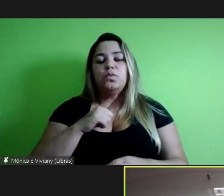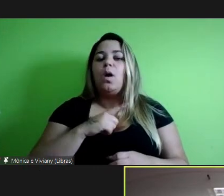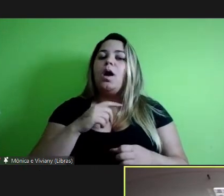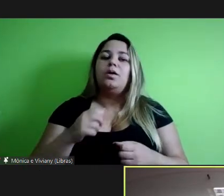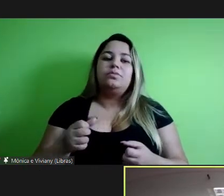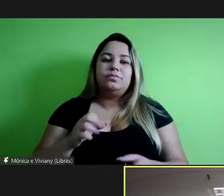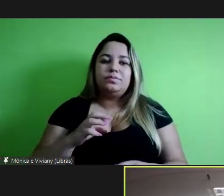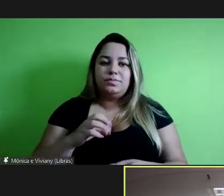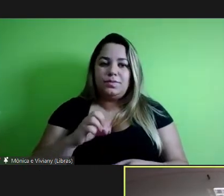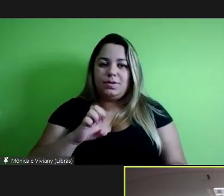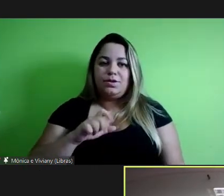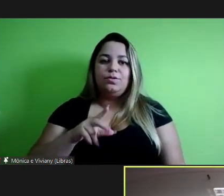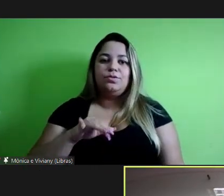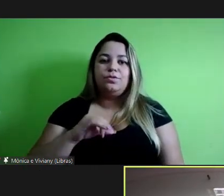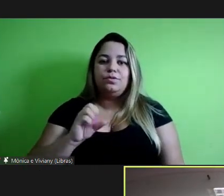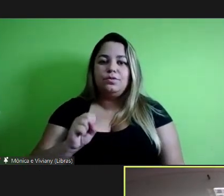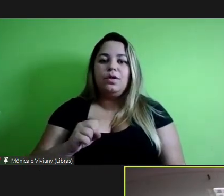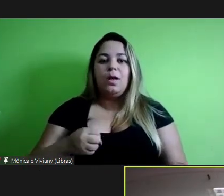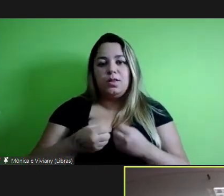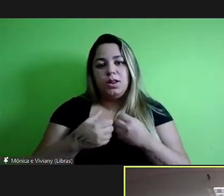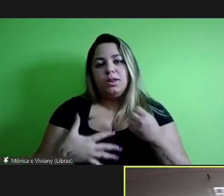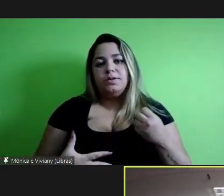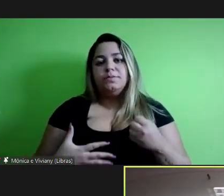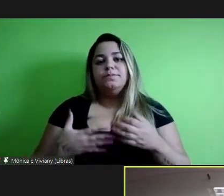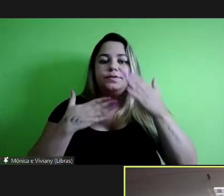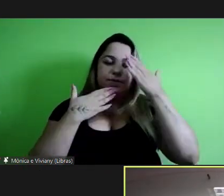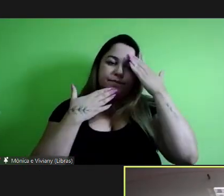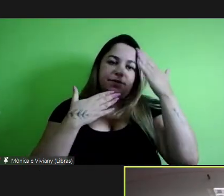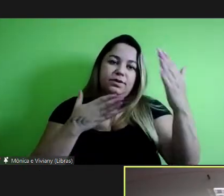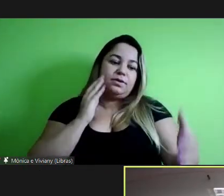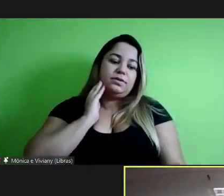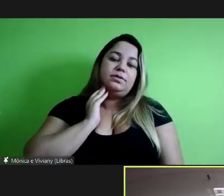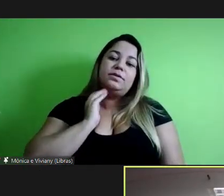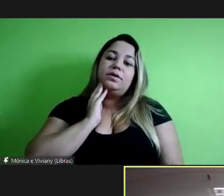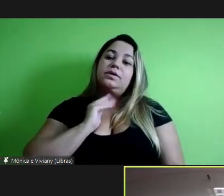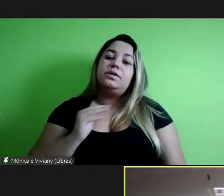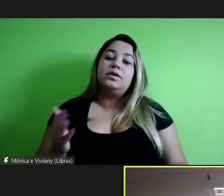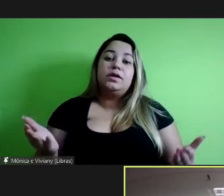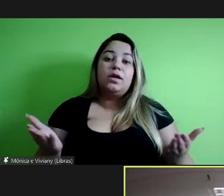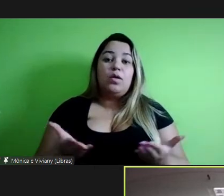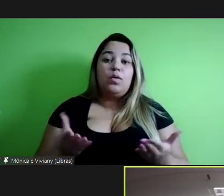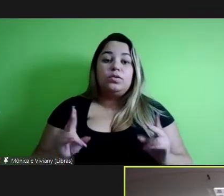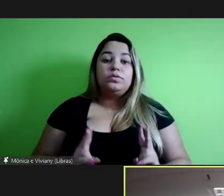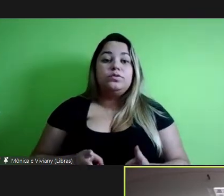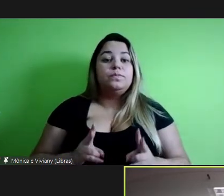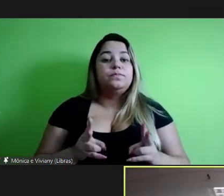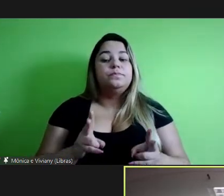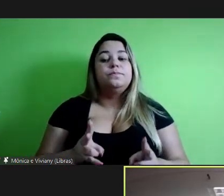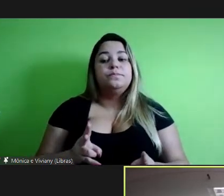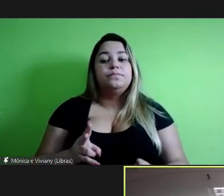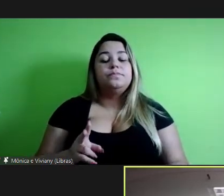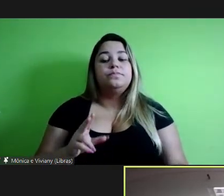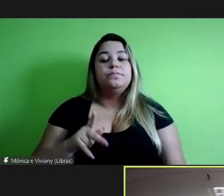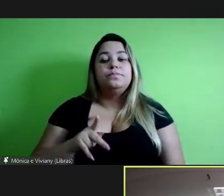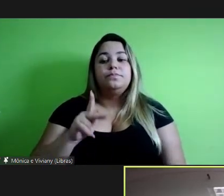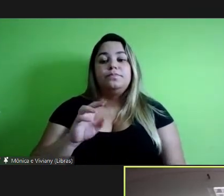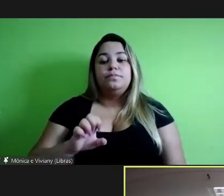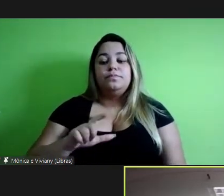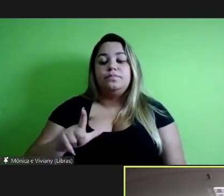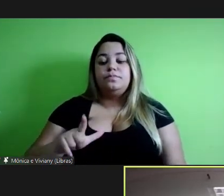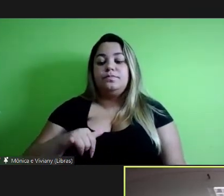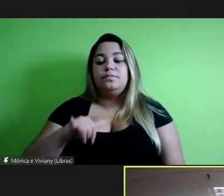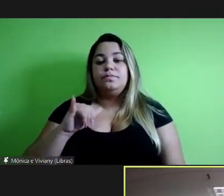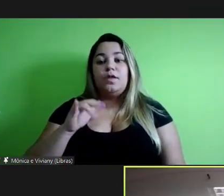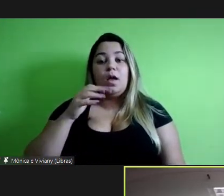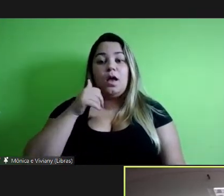have many people saying that this was very good, and so thank you very much. So now, next, I invite